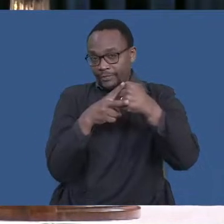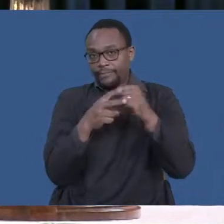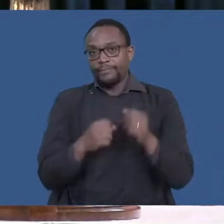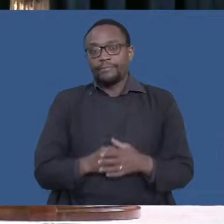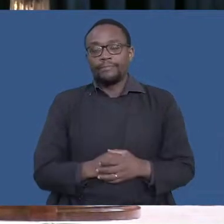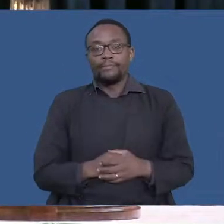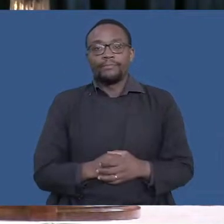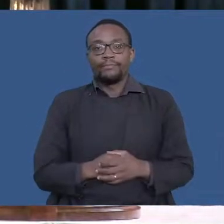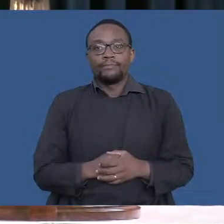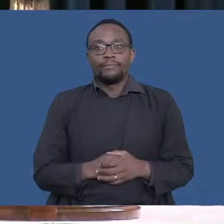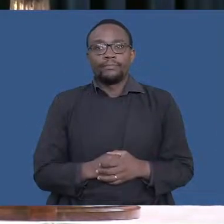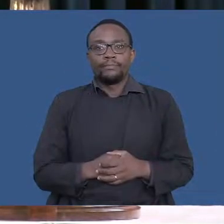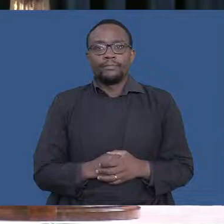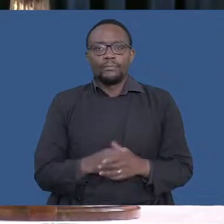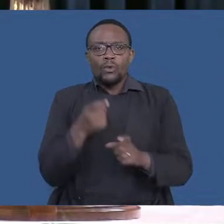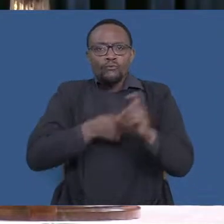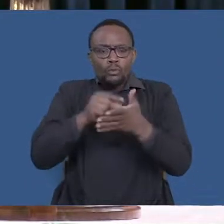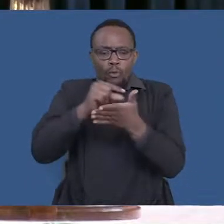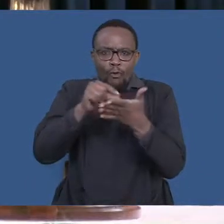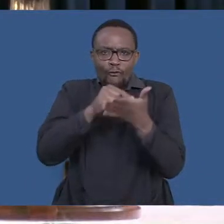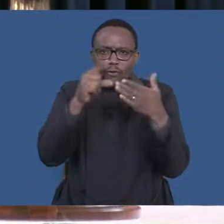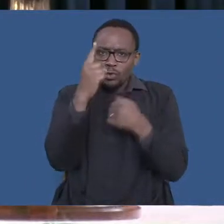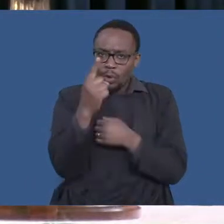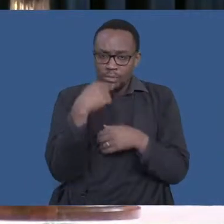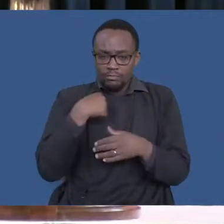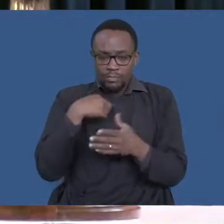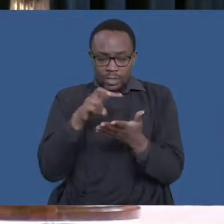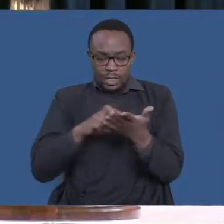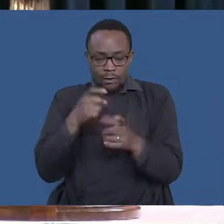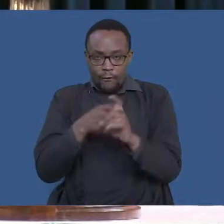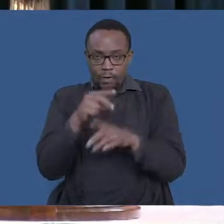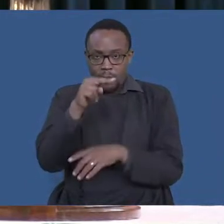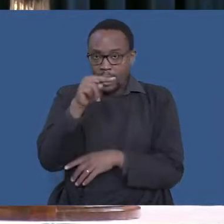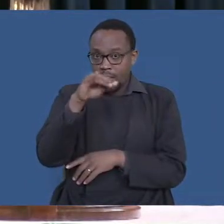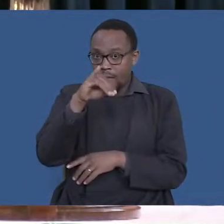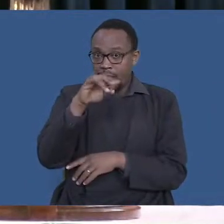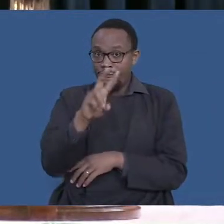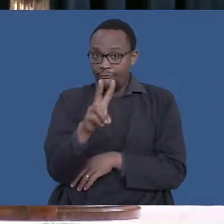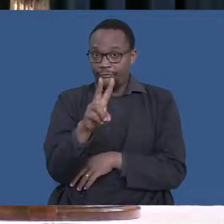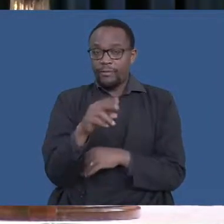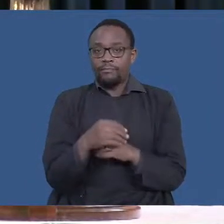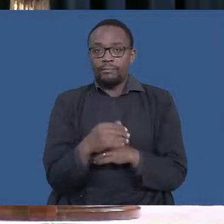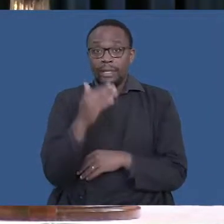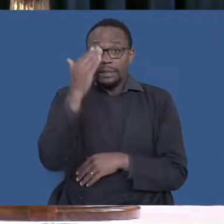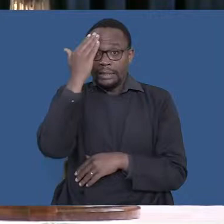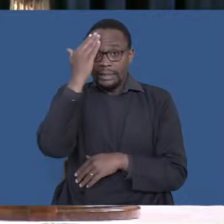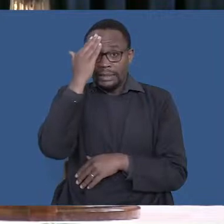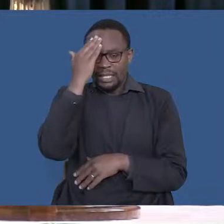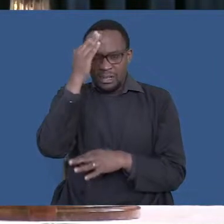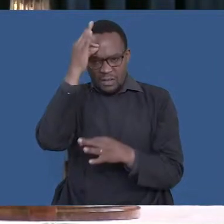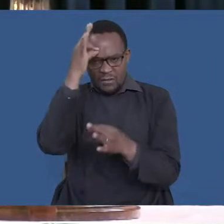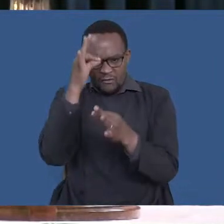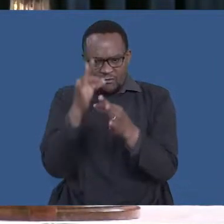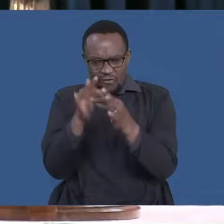Now, from verse 1, I'm reading from the New International Version. It says that, but the Israelites were unfaithful